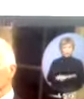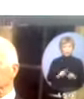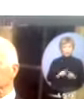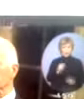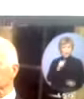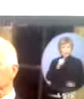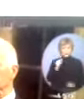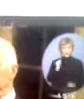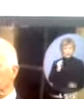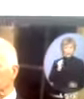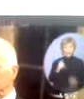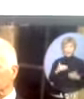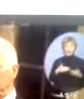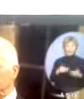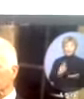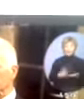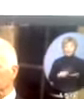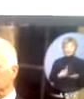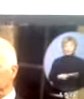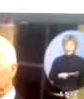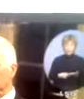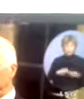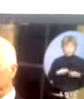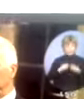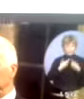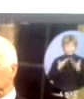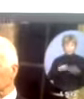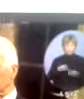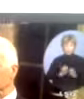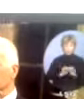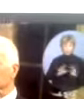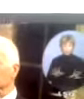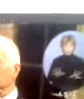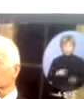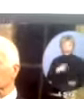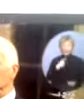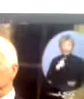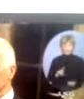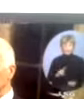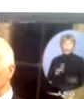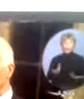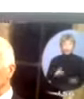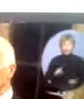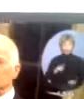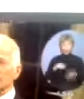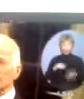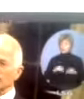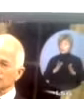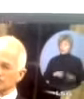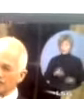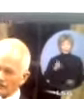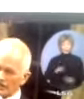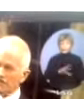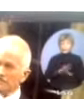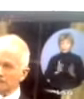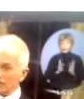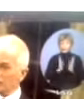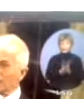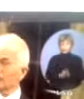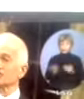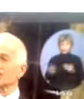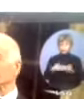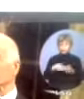this House expressed itself very clearly in stating that the Prime Minister shall not seek a prorogation of beyond